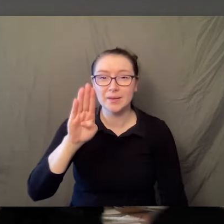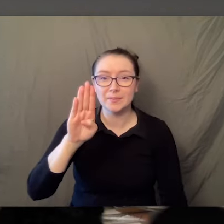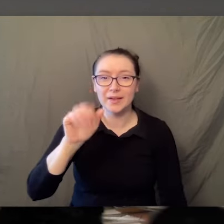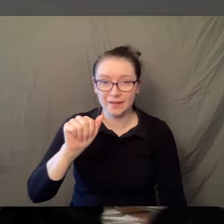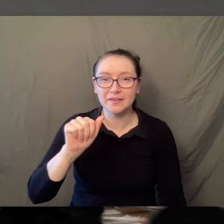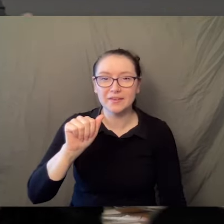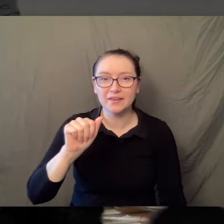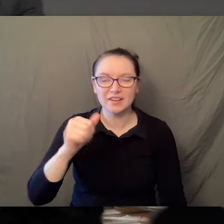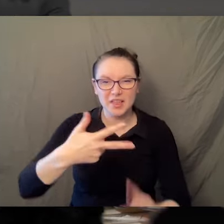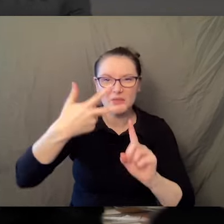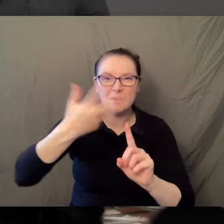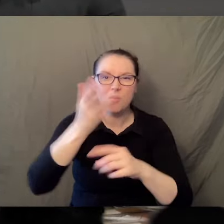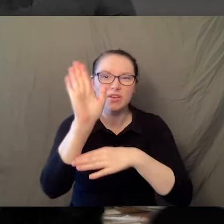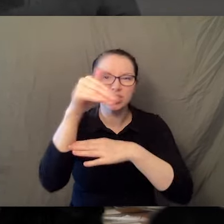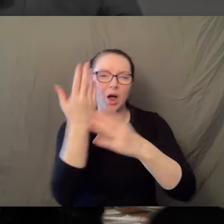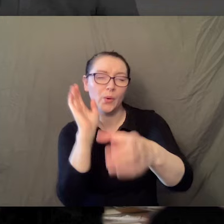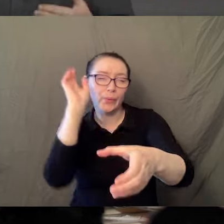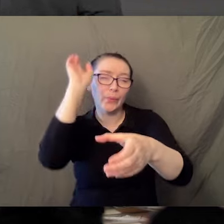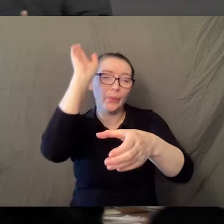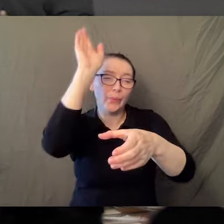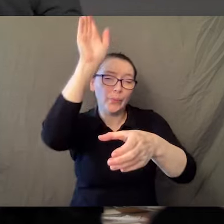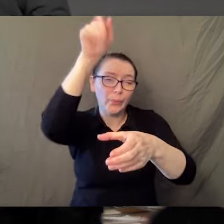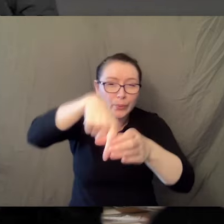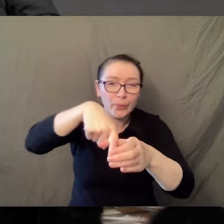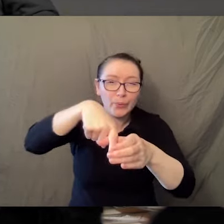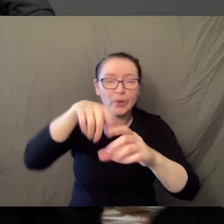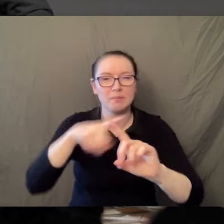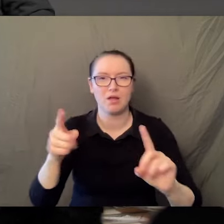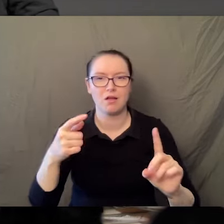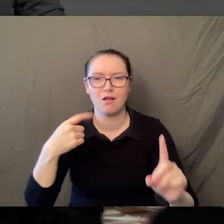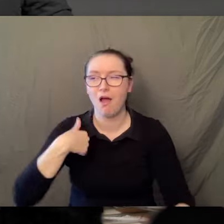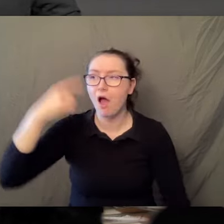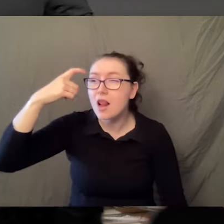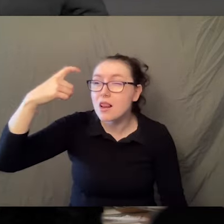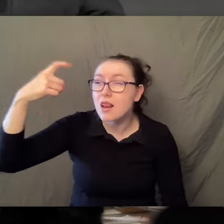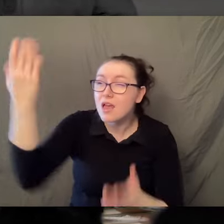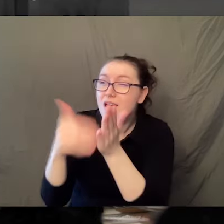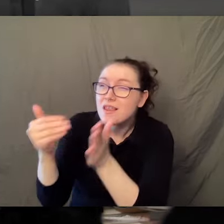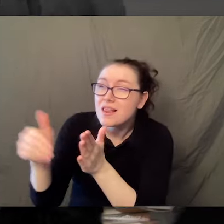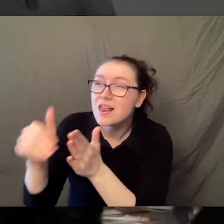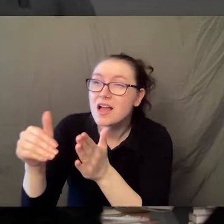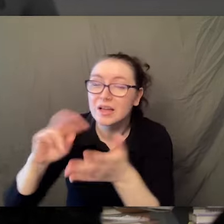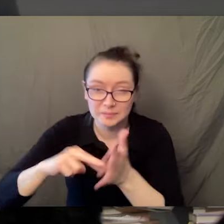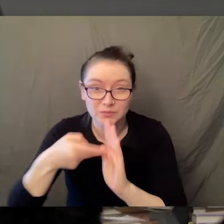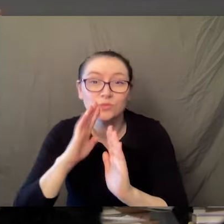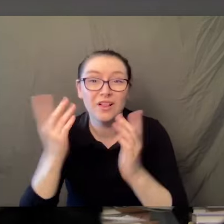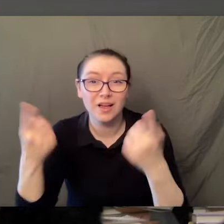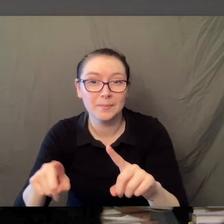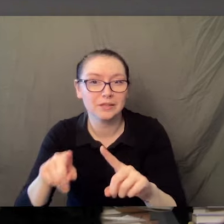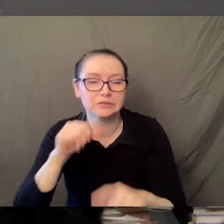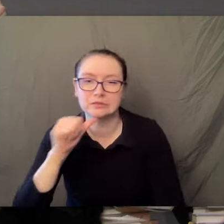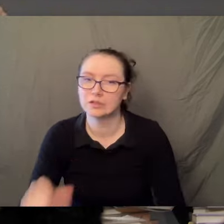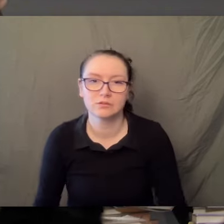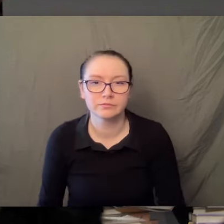of that as a kid. I wanted to be on the dream team, right? But as much as I dreamed it, it just wasn't coming true. We have to meet